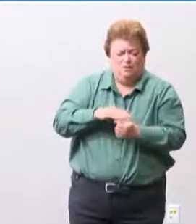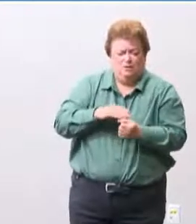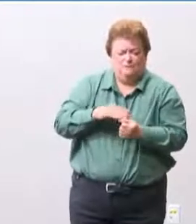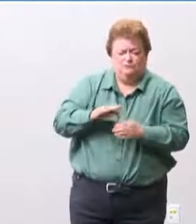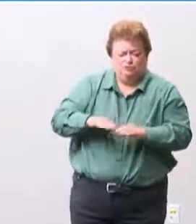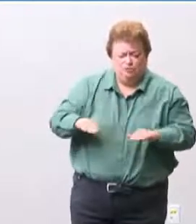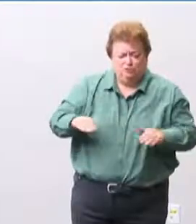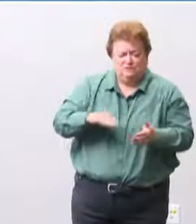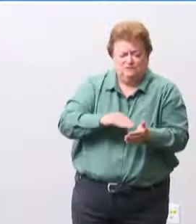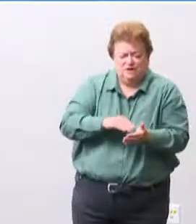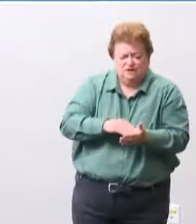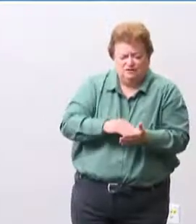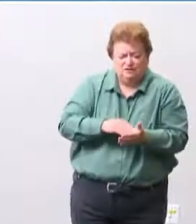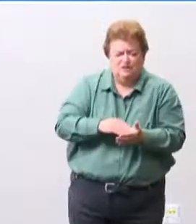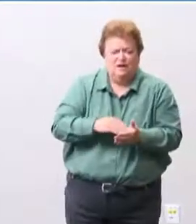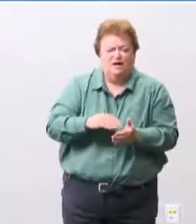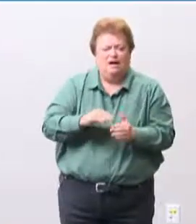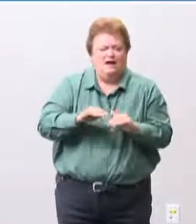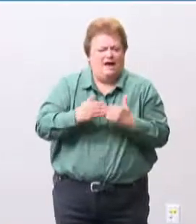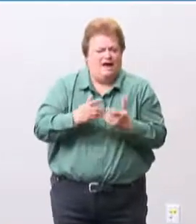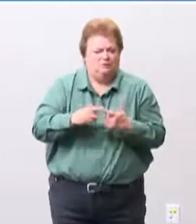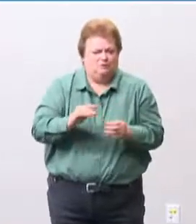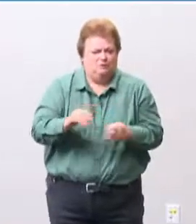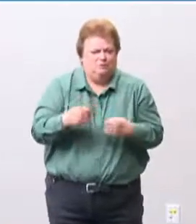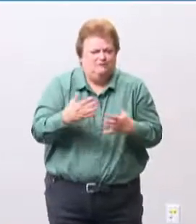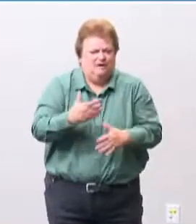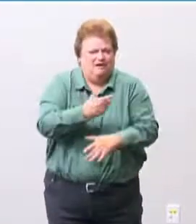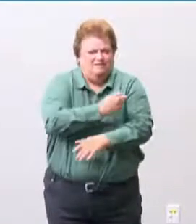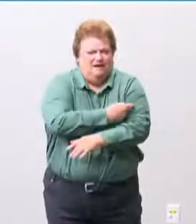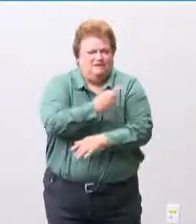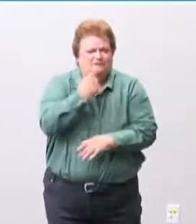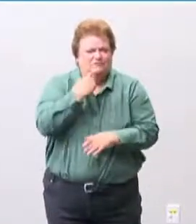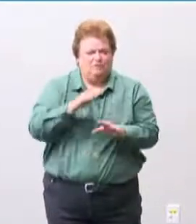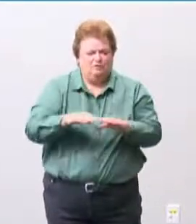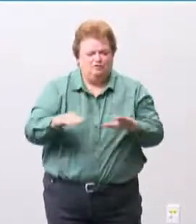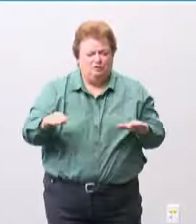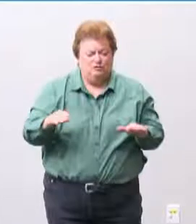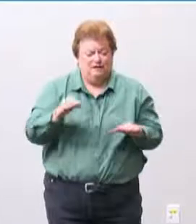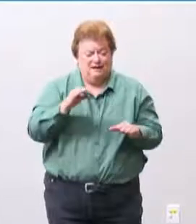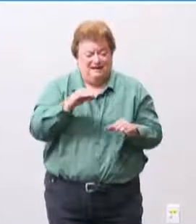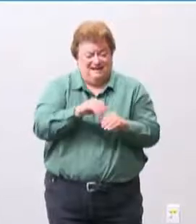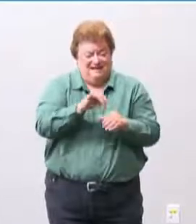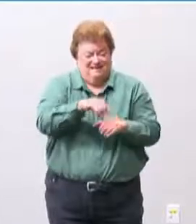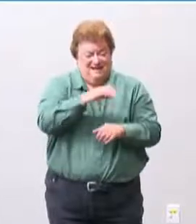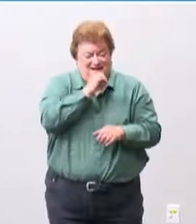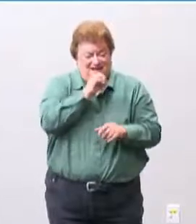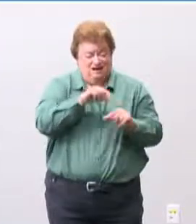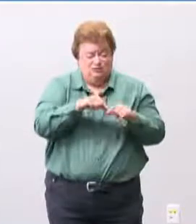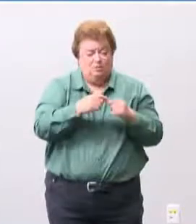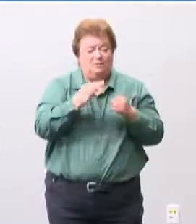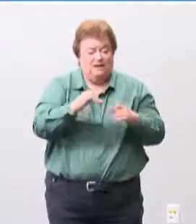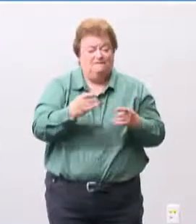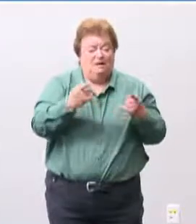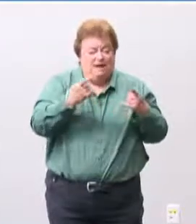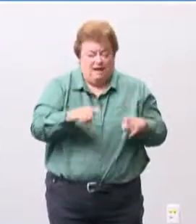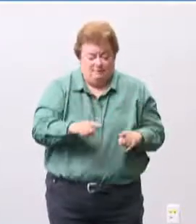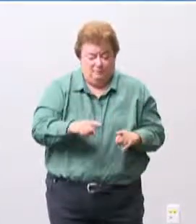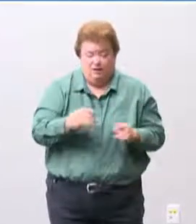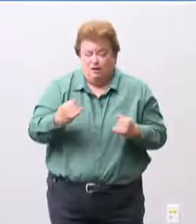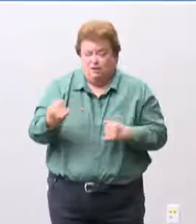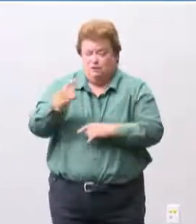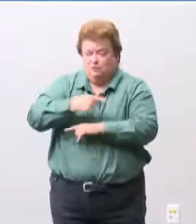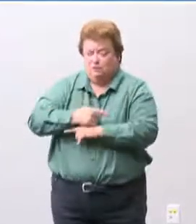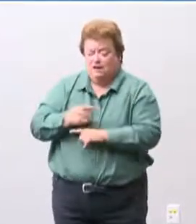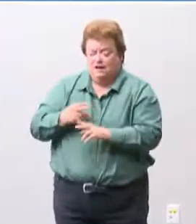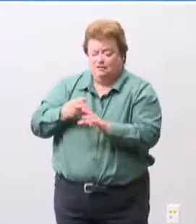are working on plans for providing vaccine to children in this age group if it becomes available. And joining us today